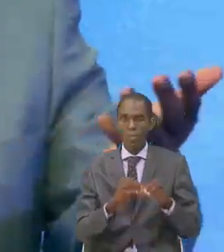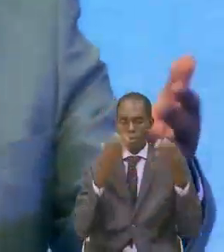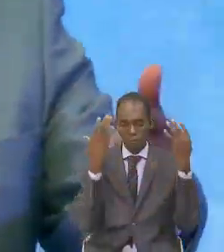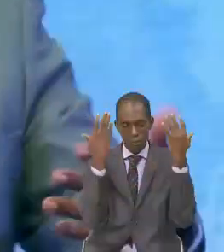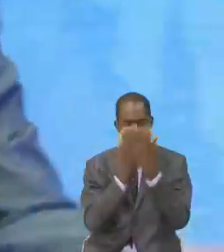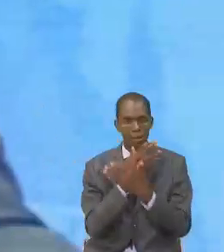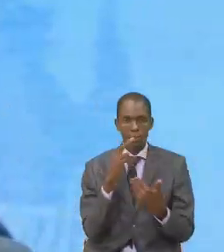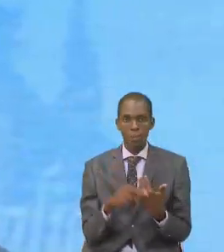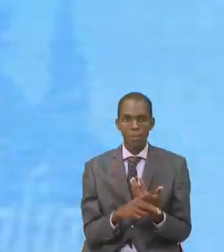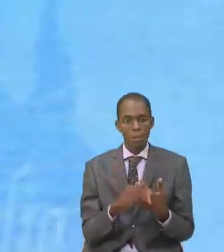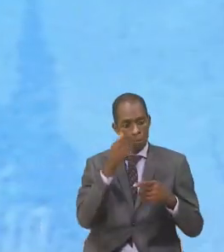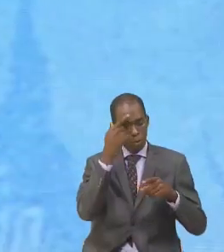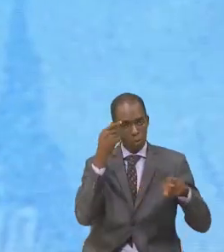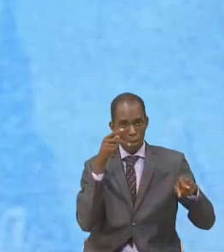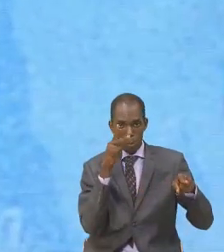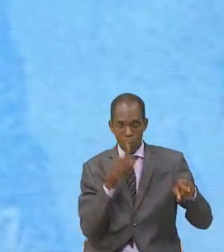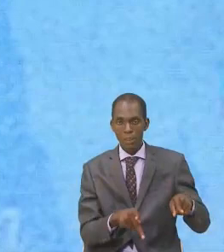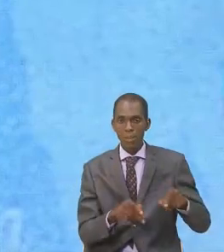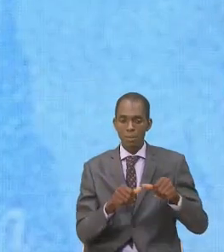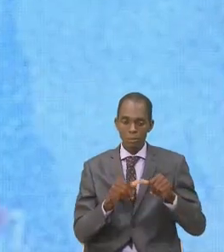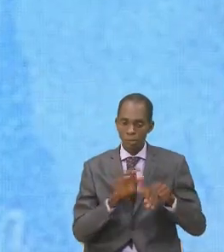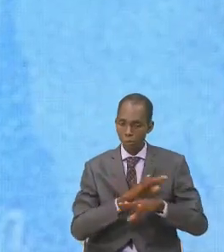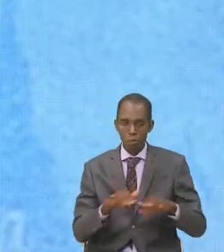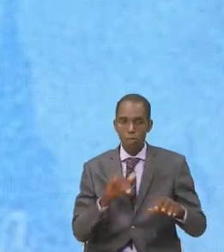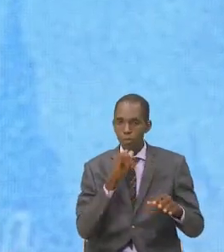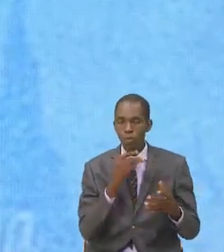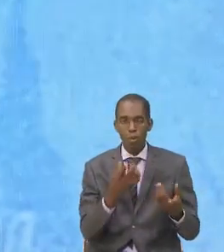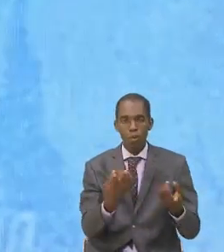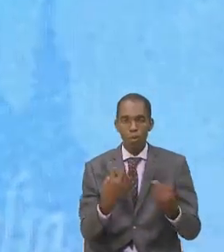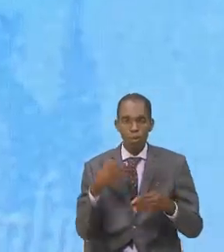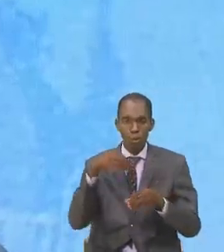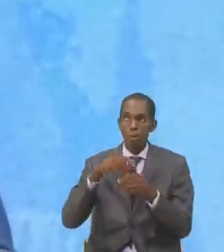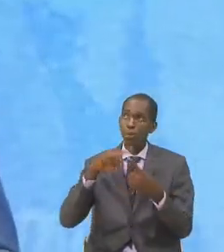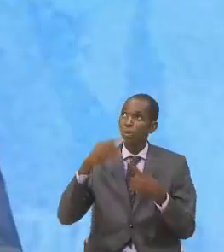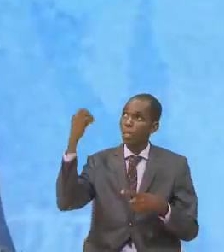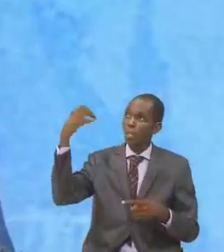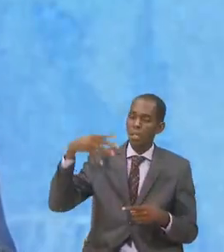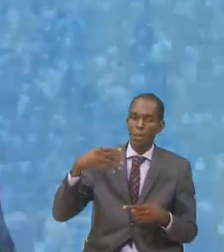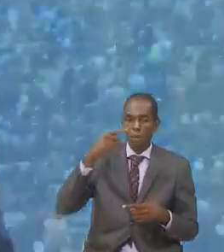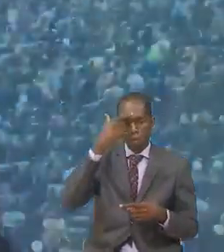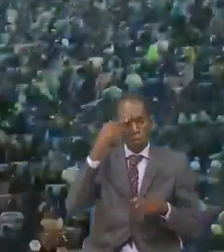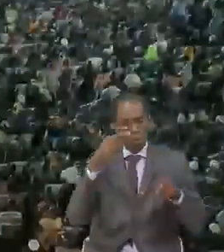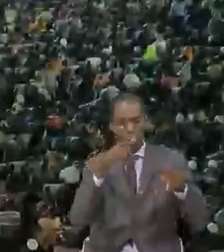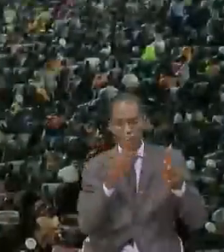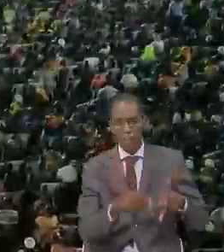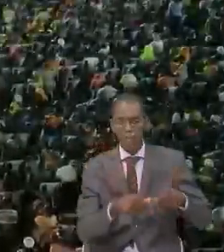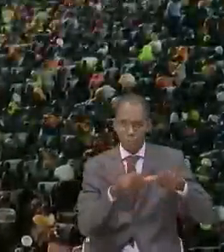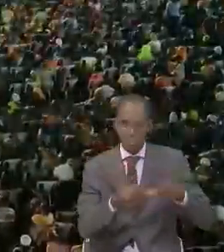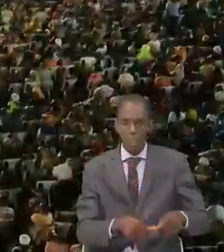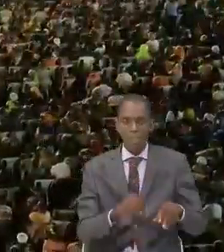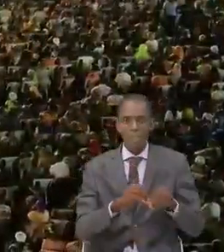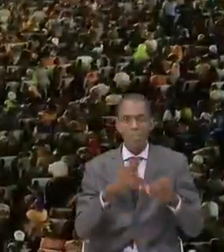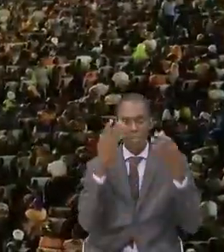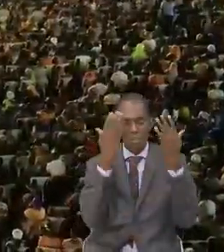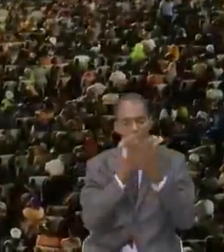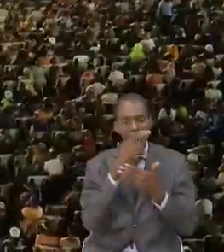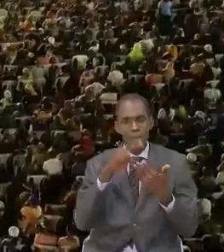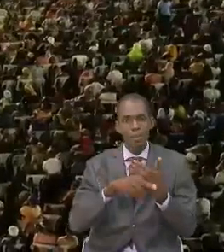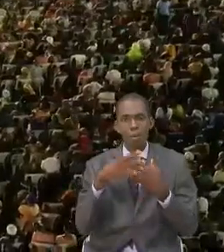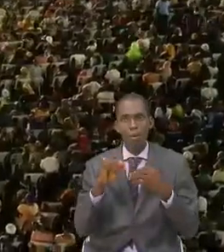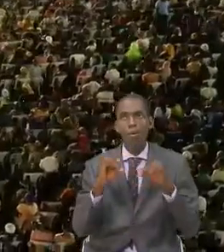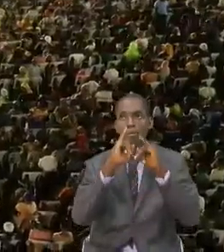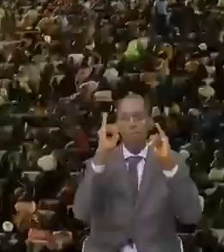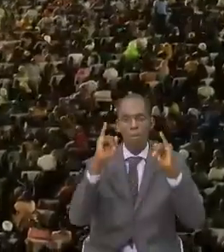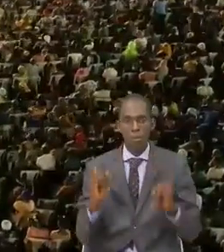Because he remains in darkness. Because he does not come to the light. Because he remains in